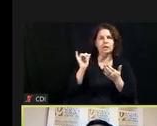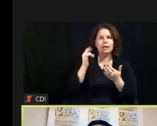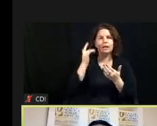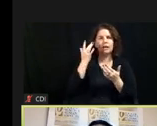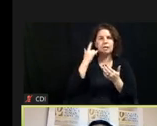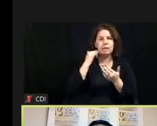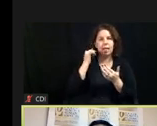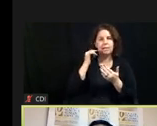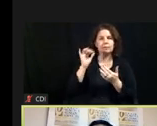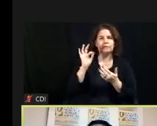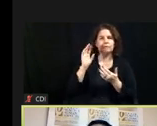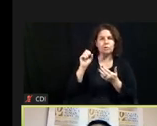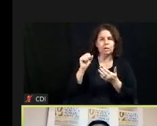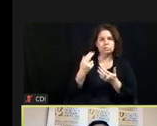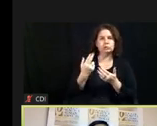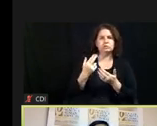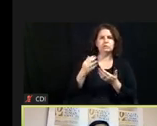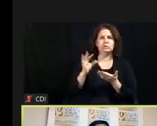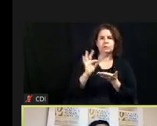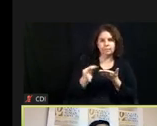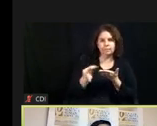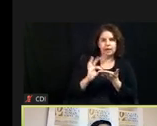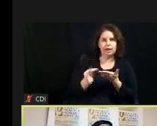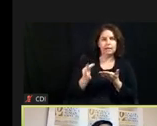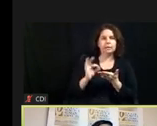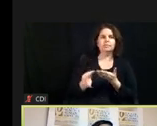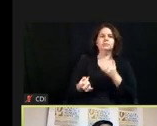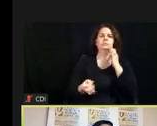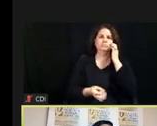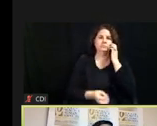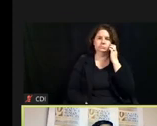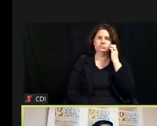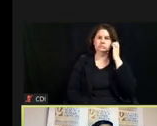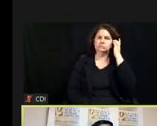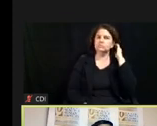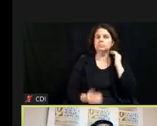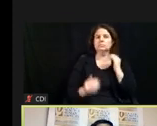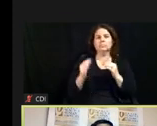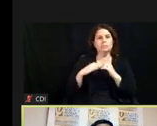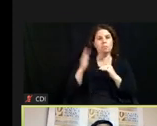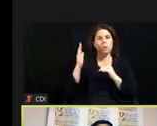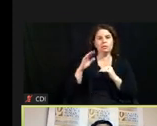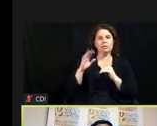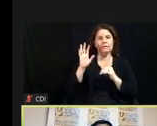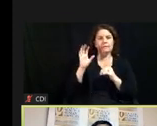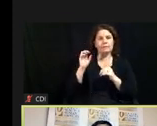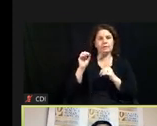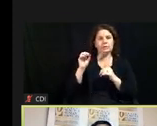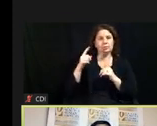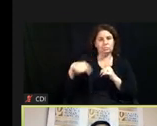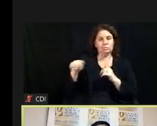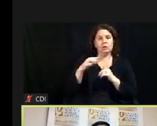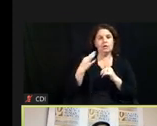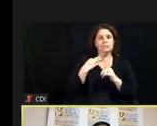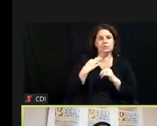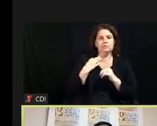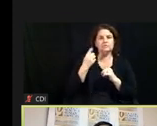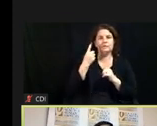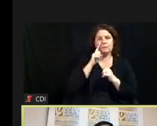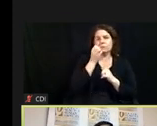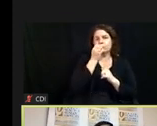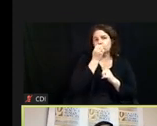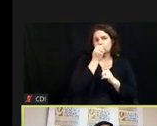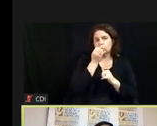Over 50% of those new applications have been for our CalFresh nutrition program, and this is at